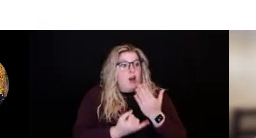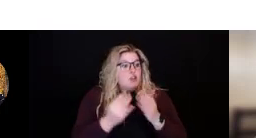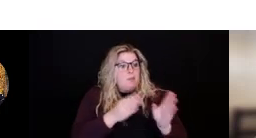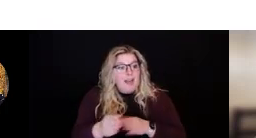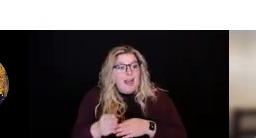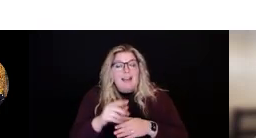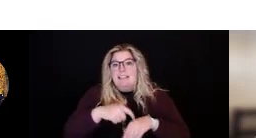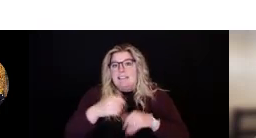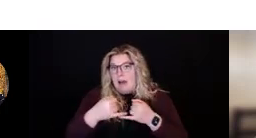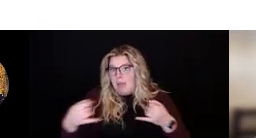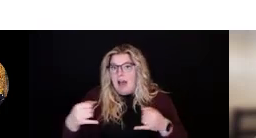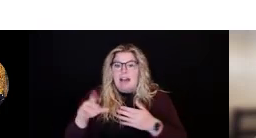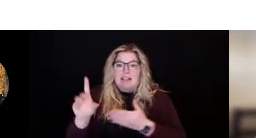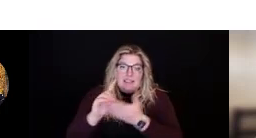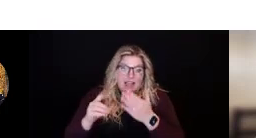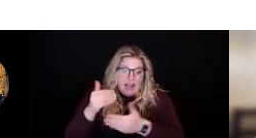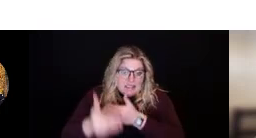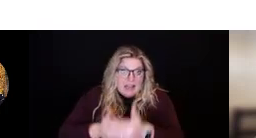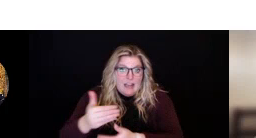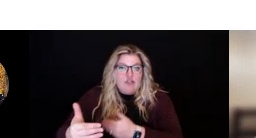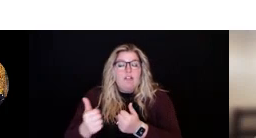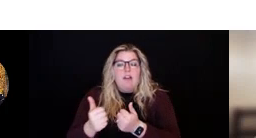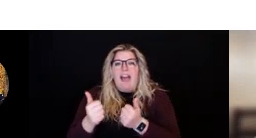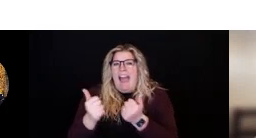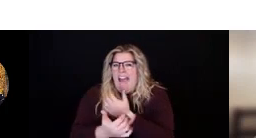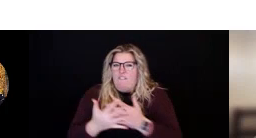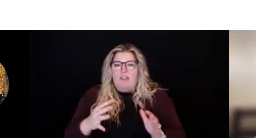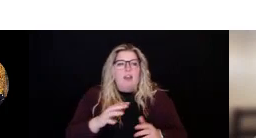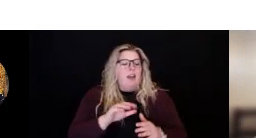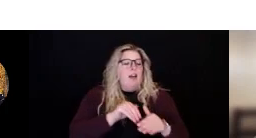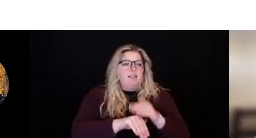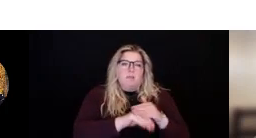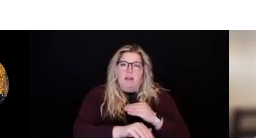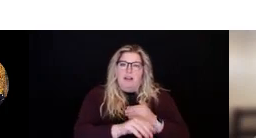timelines, design stages, and everything in between.